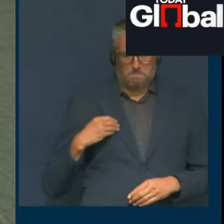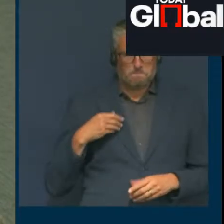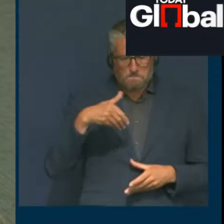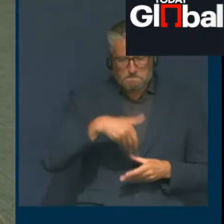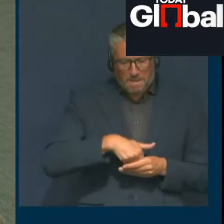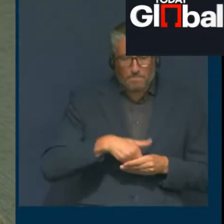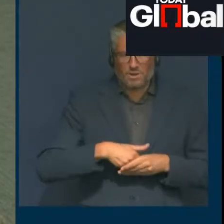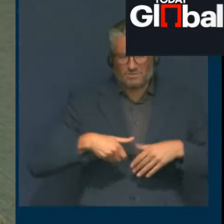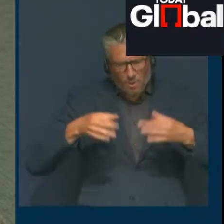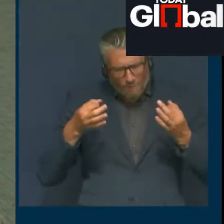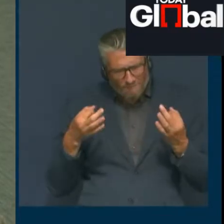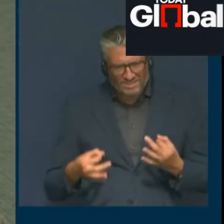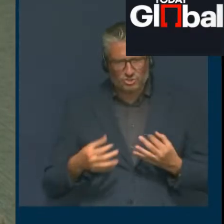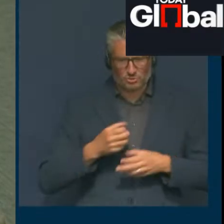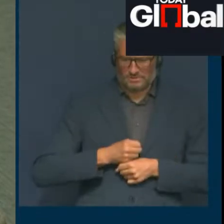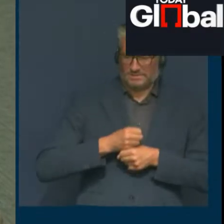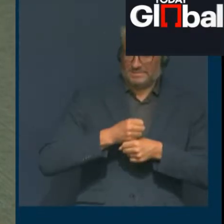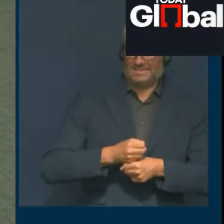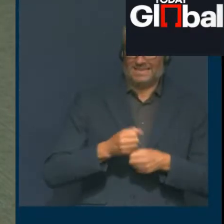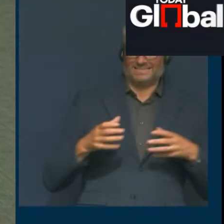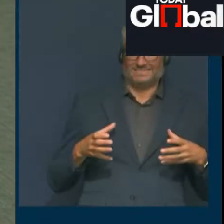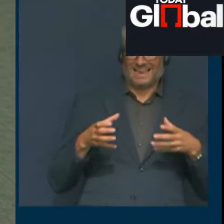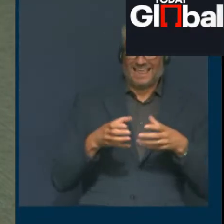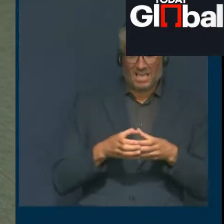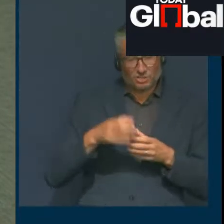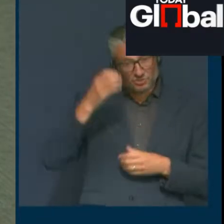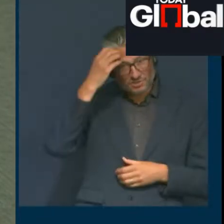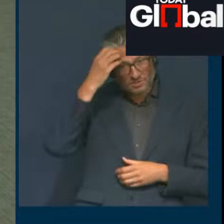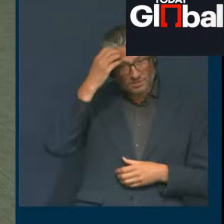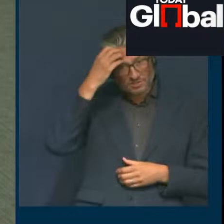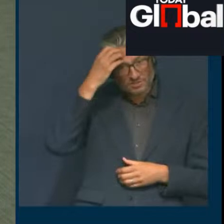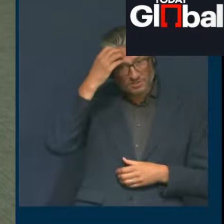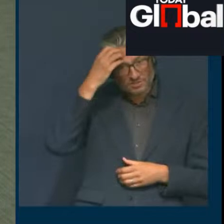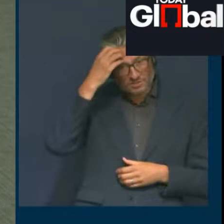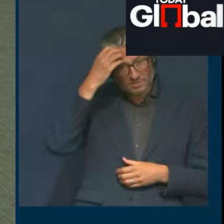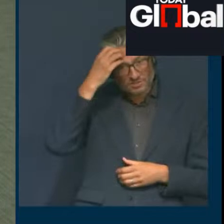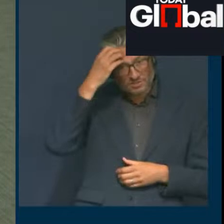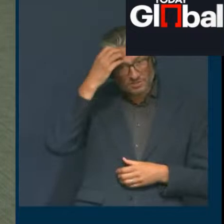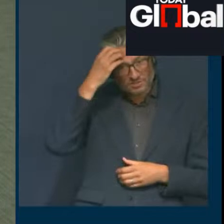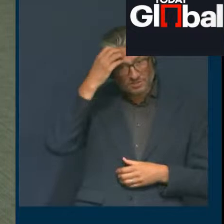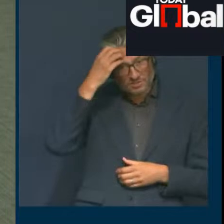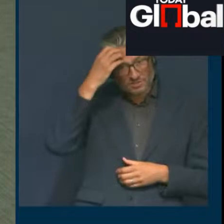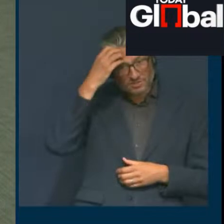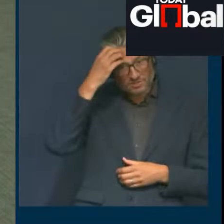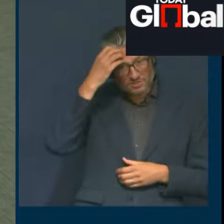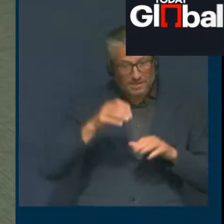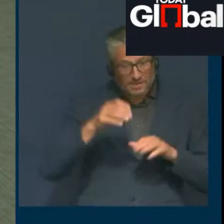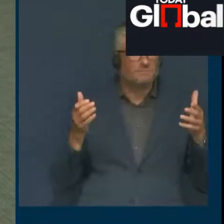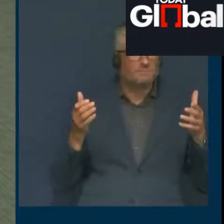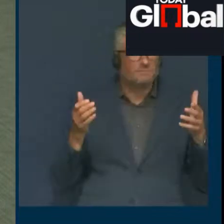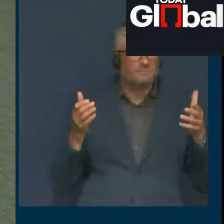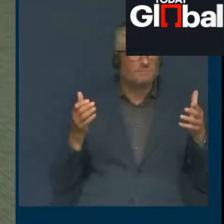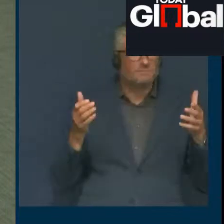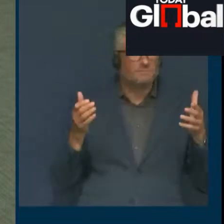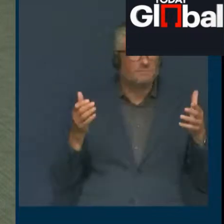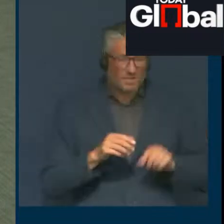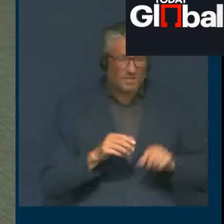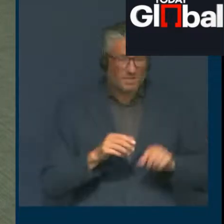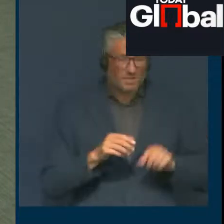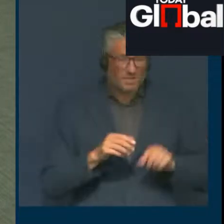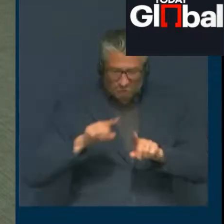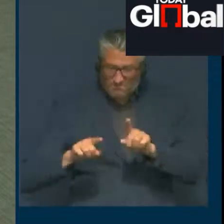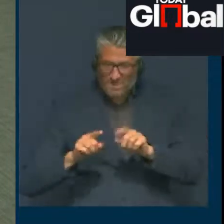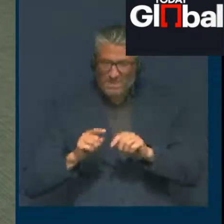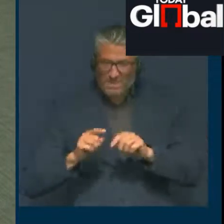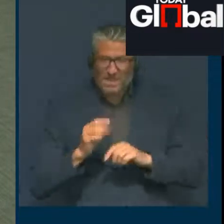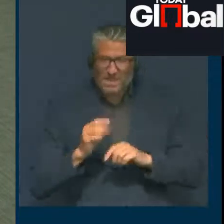of state parties of persons with disabilities. A number of persons with different disabilities, including